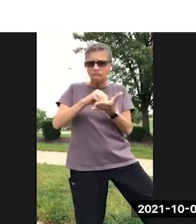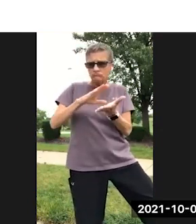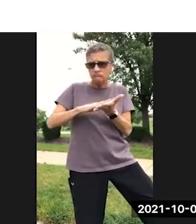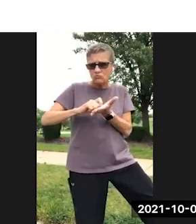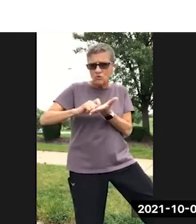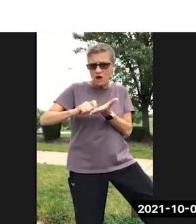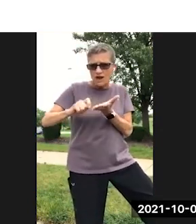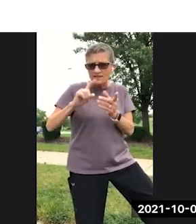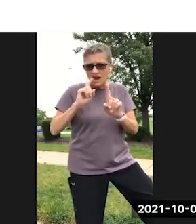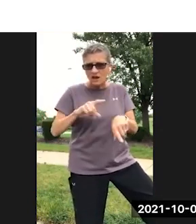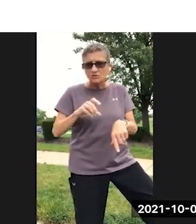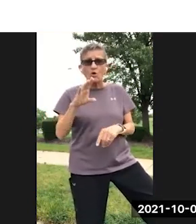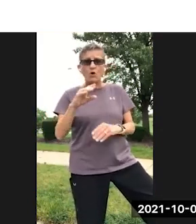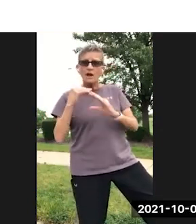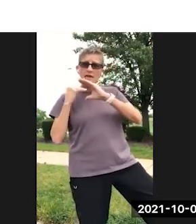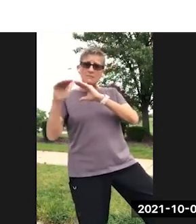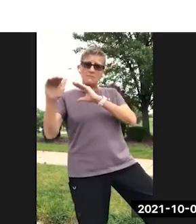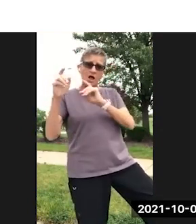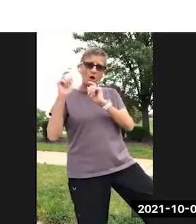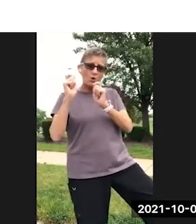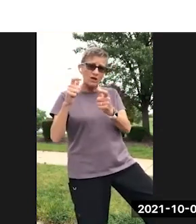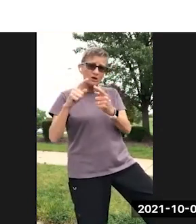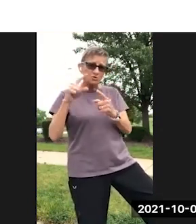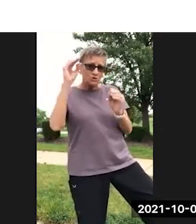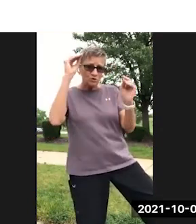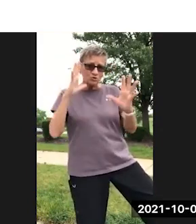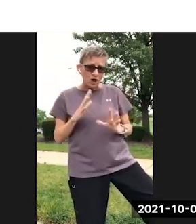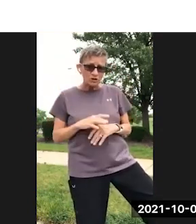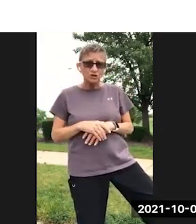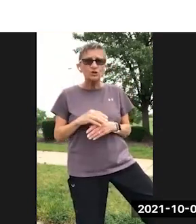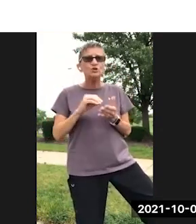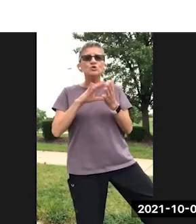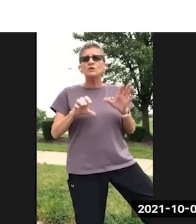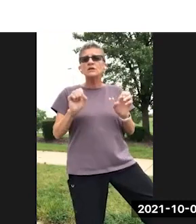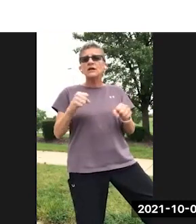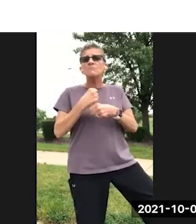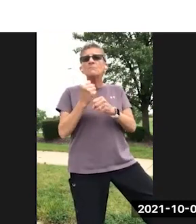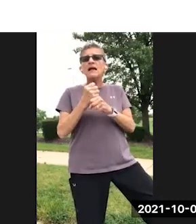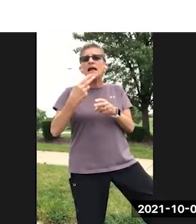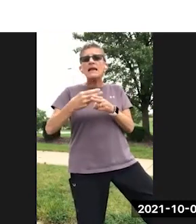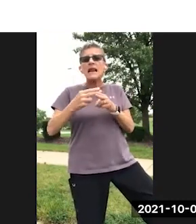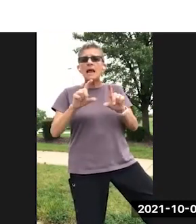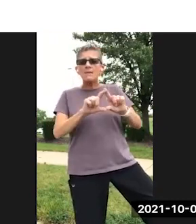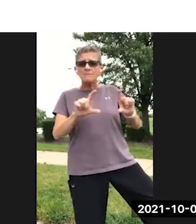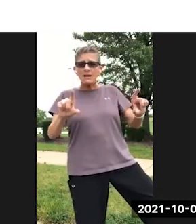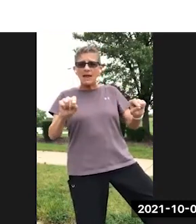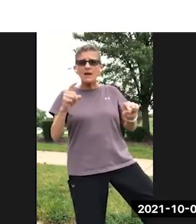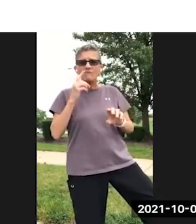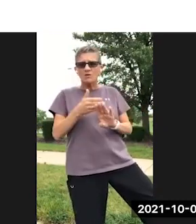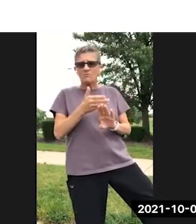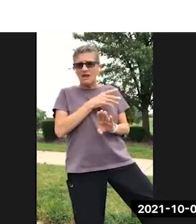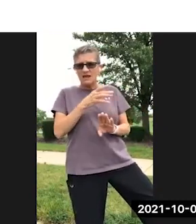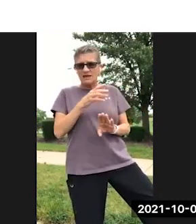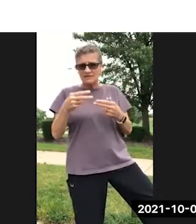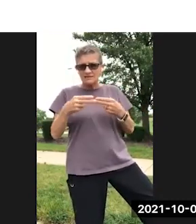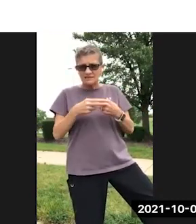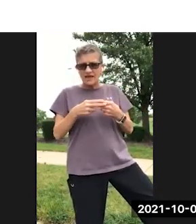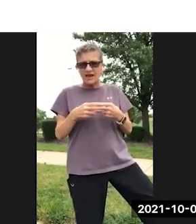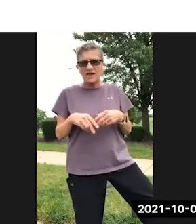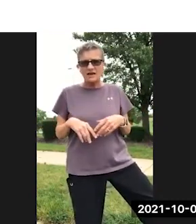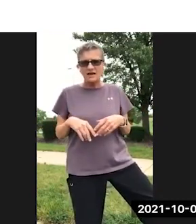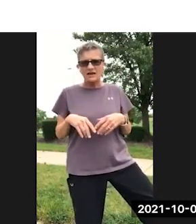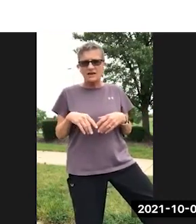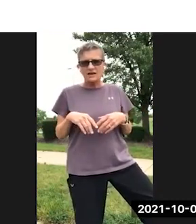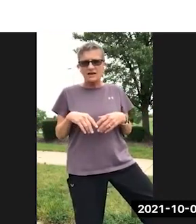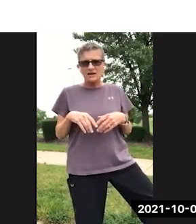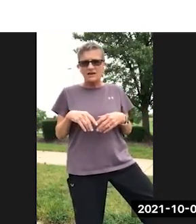instructor a quick email. Students can also create a nameplate for themselves with a pass slide, making it clear to others if they want to pass